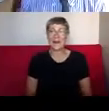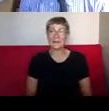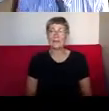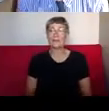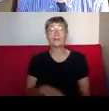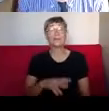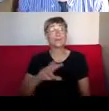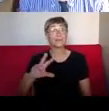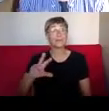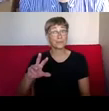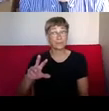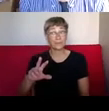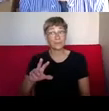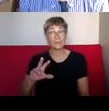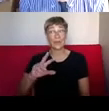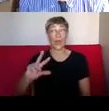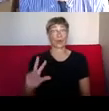it's me.